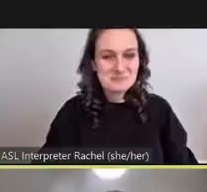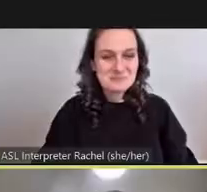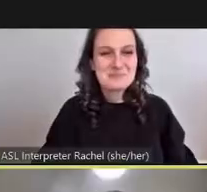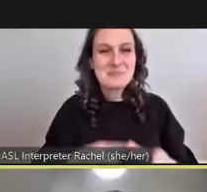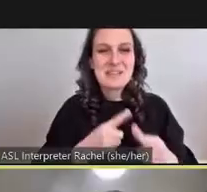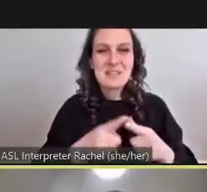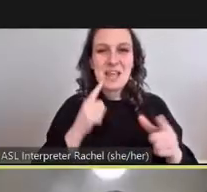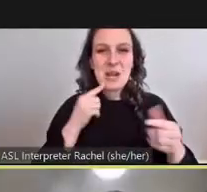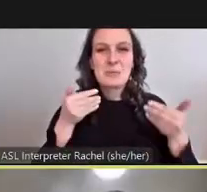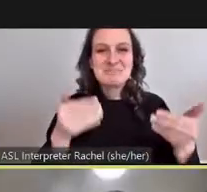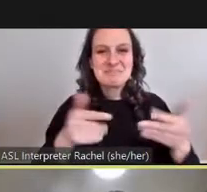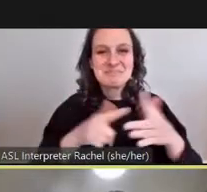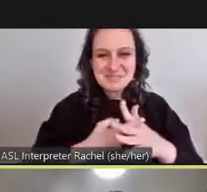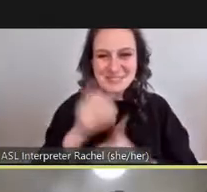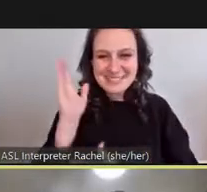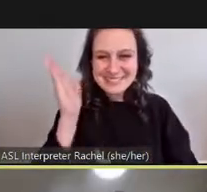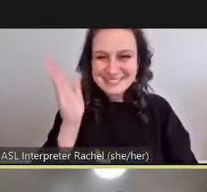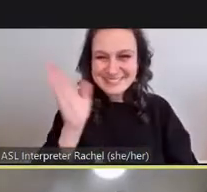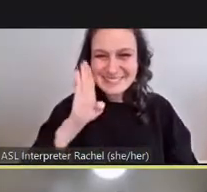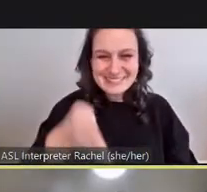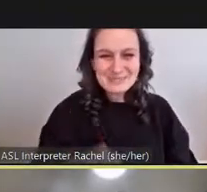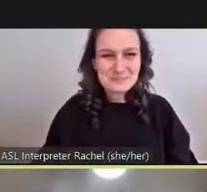I'll start.